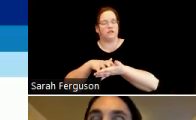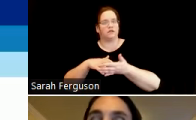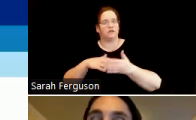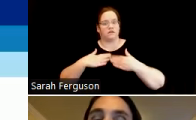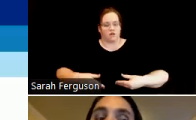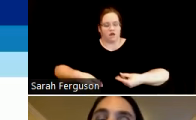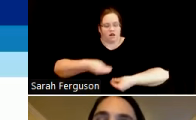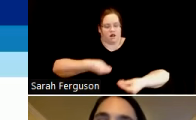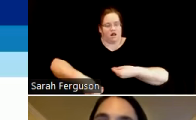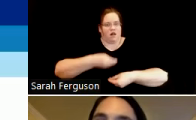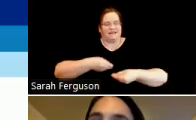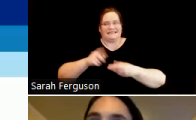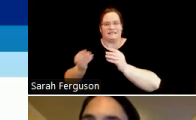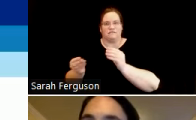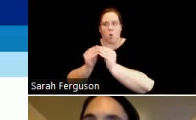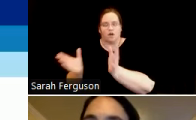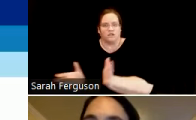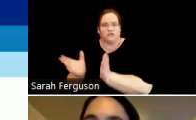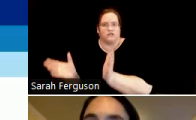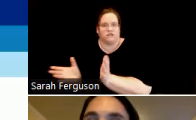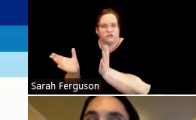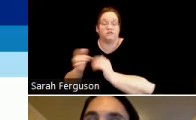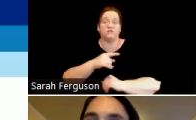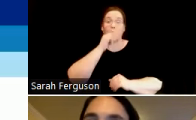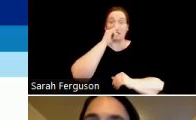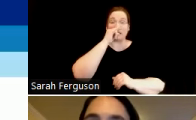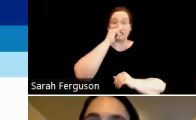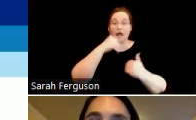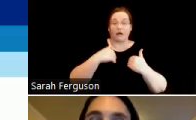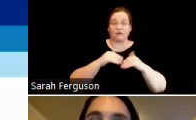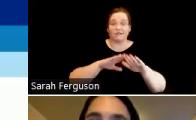boost. But so our young kids,